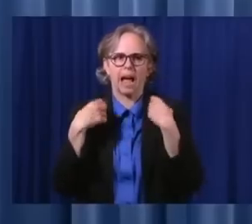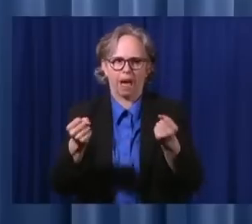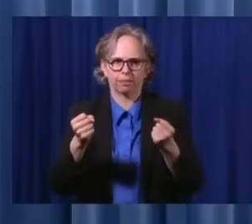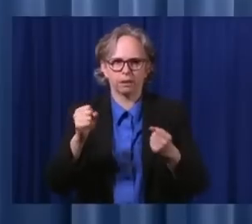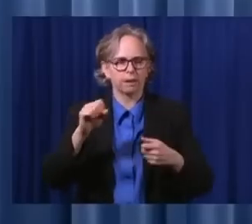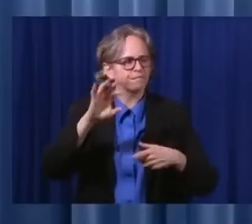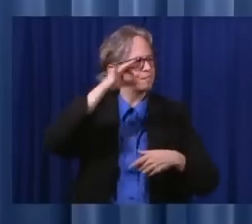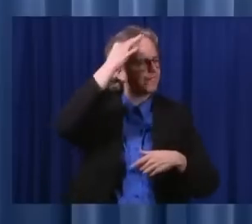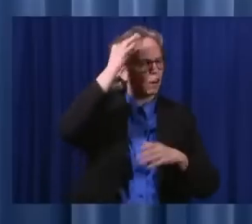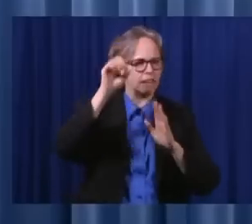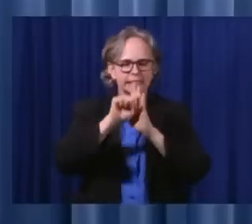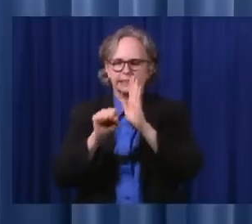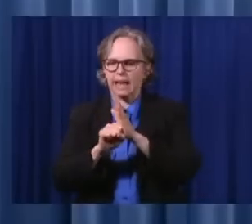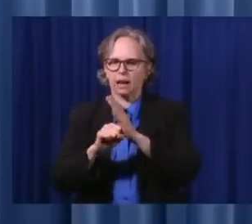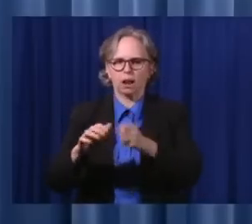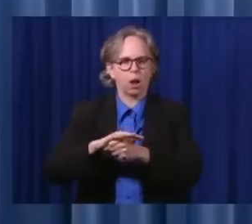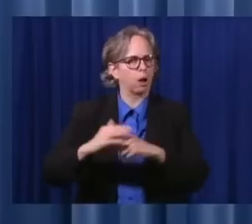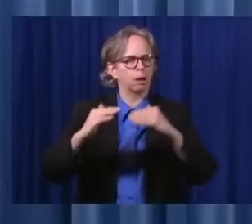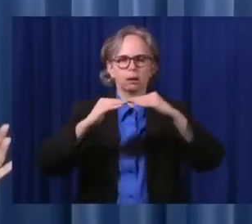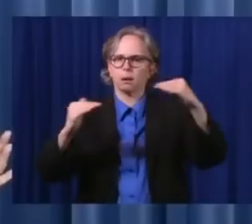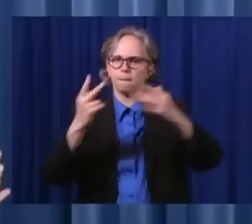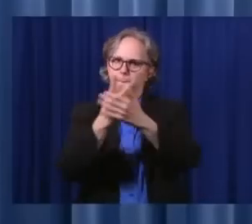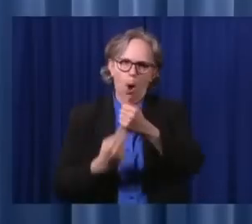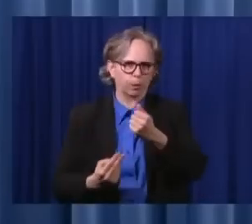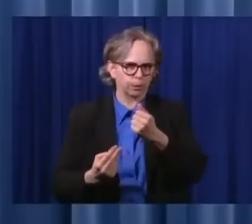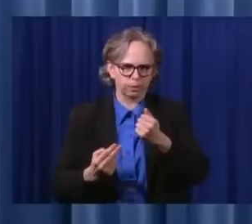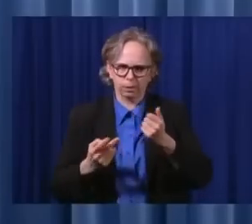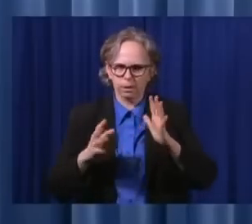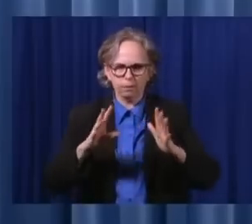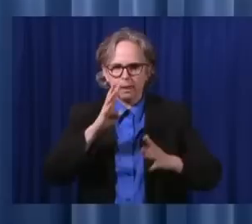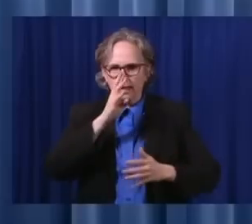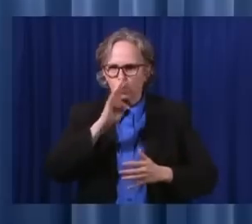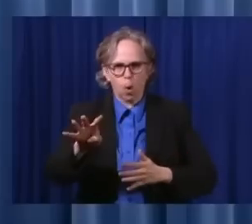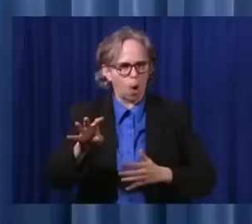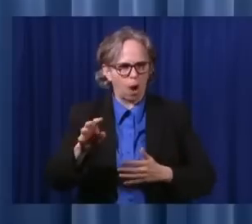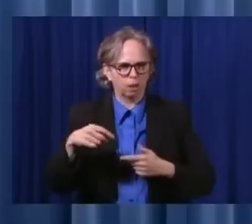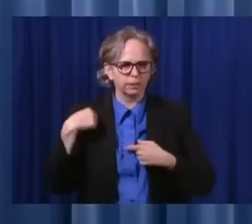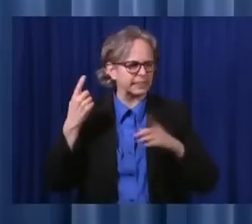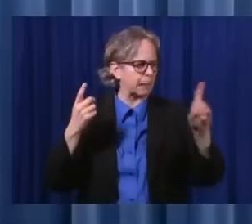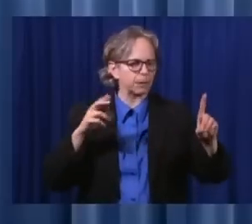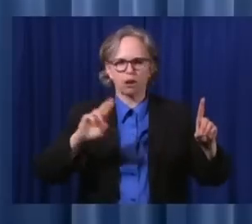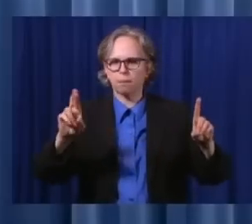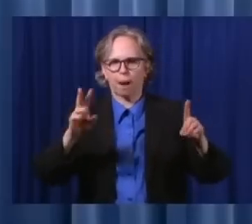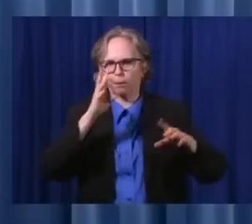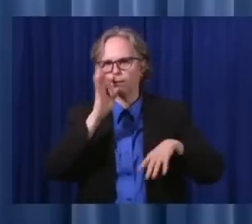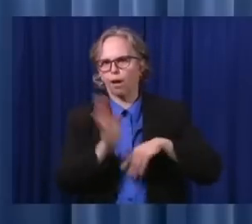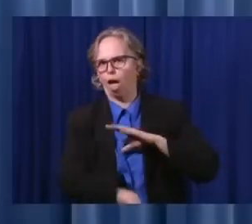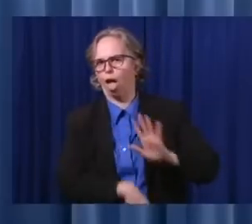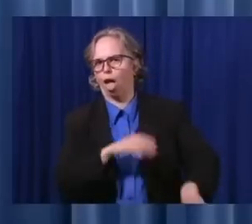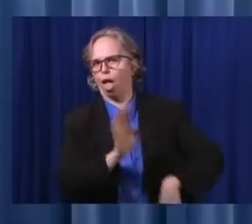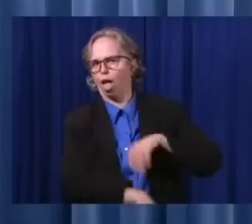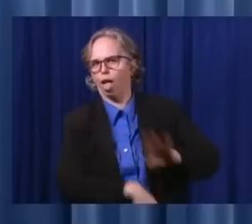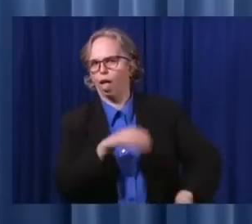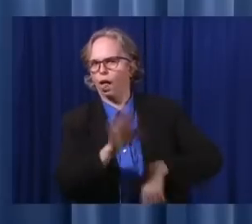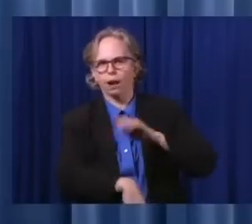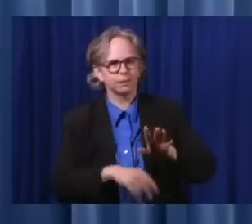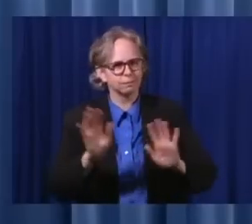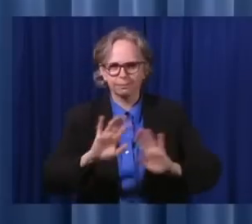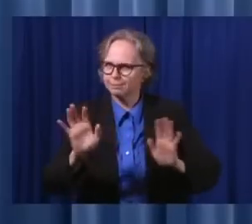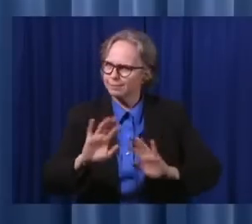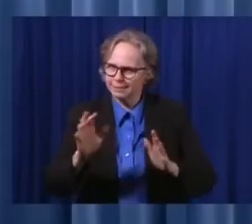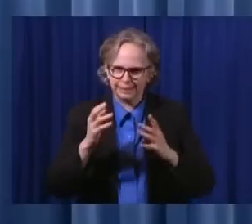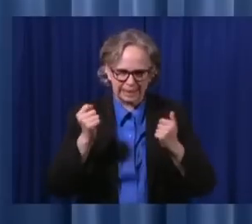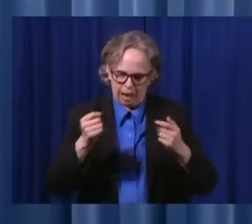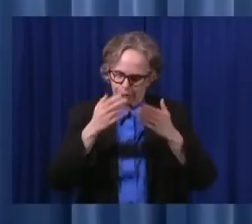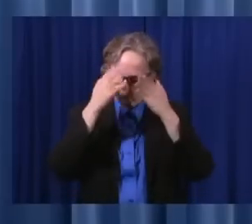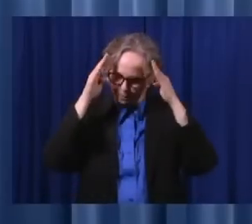that, Democrat and Republican administrations, for a long, long time. We have to invest more in public health. And the other